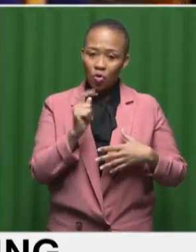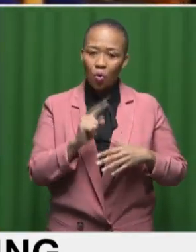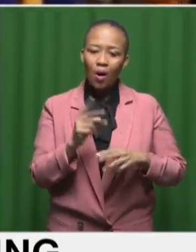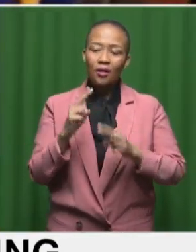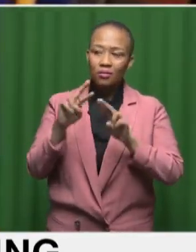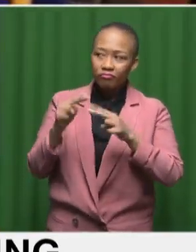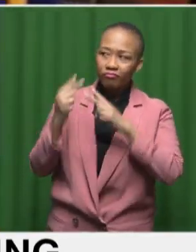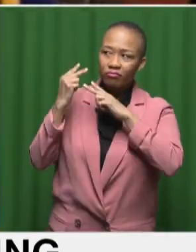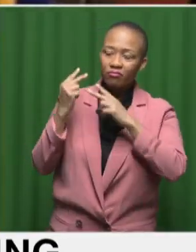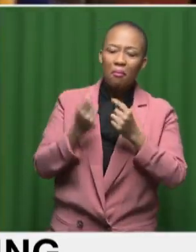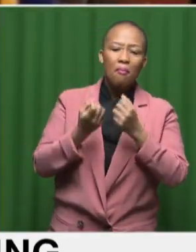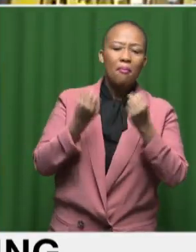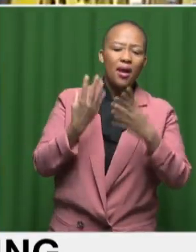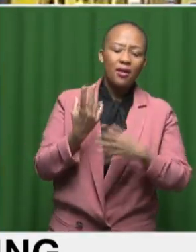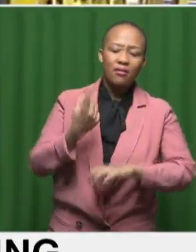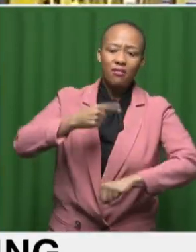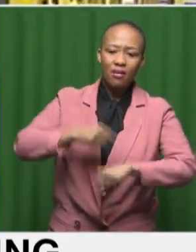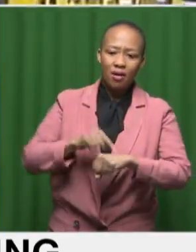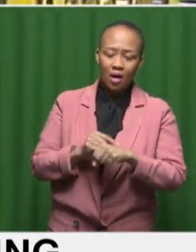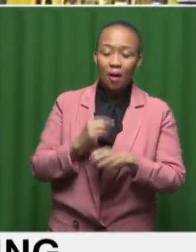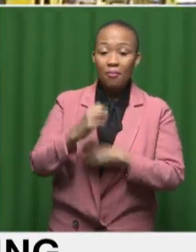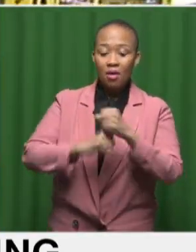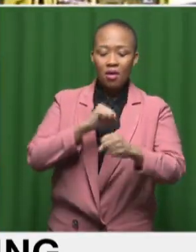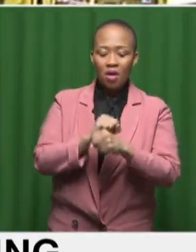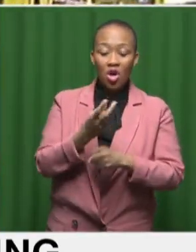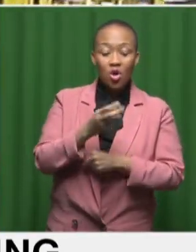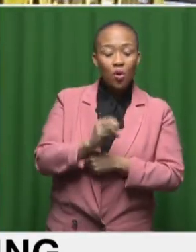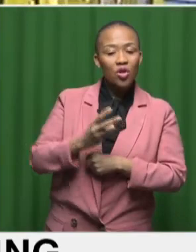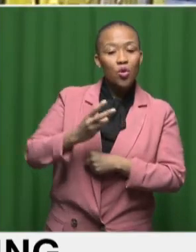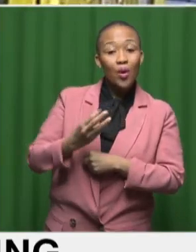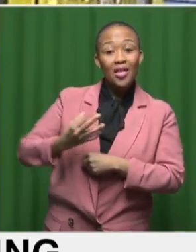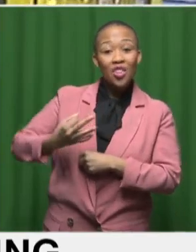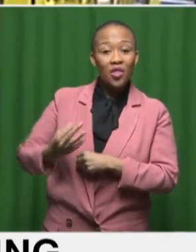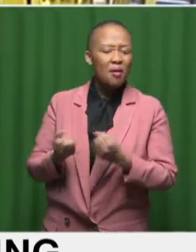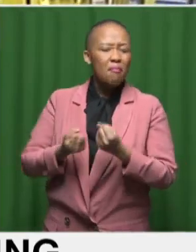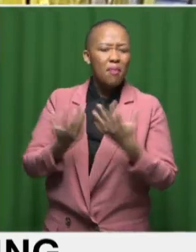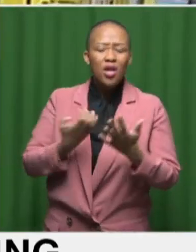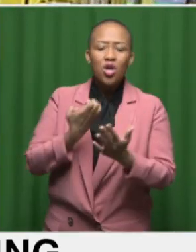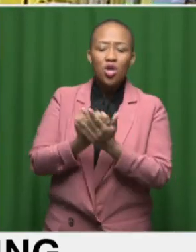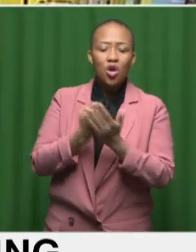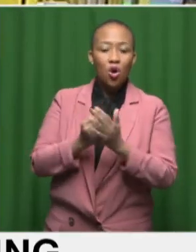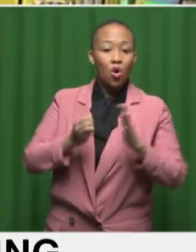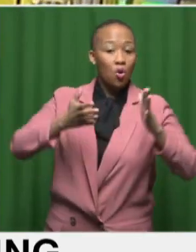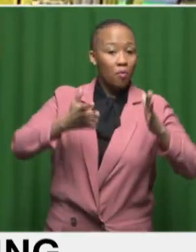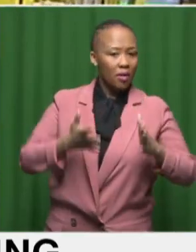times. With only 4 months into 2023, most economists have penciled in a